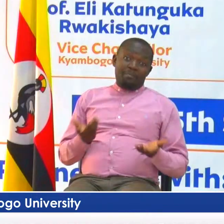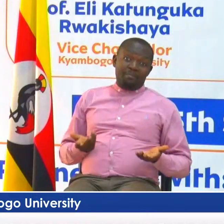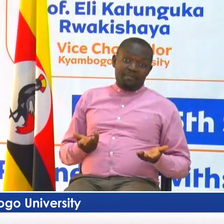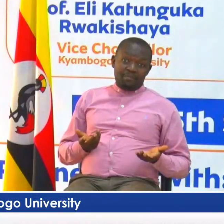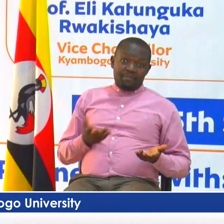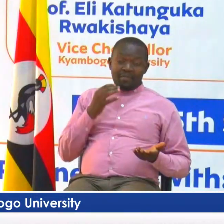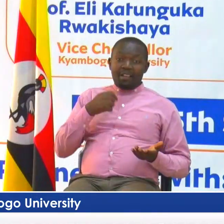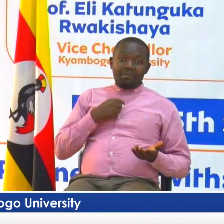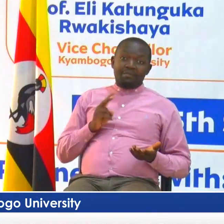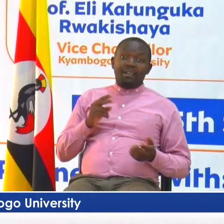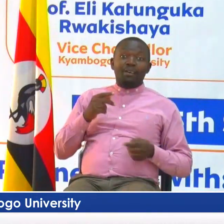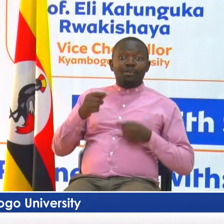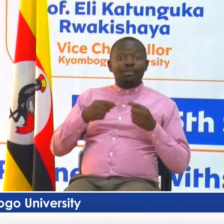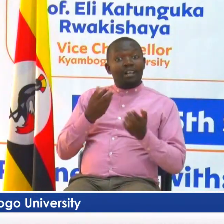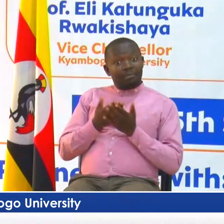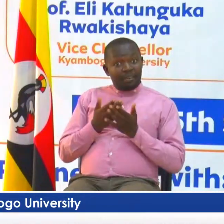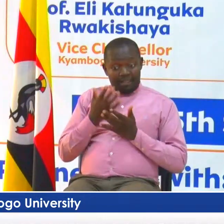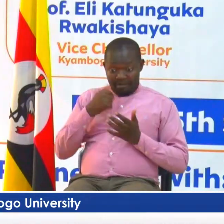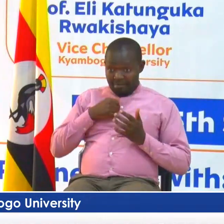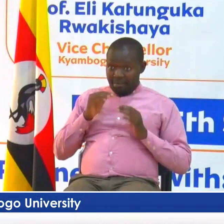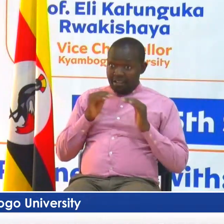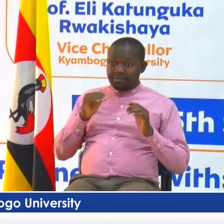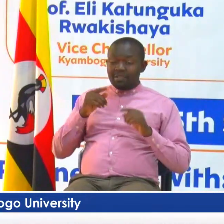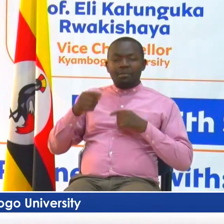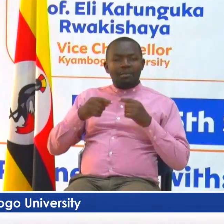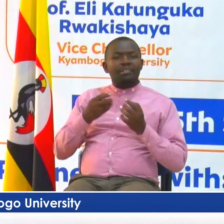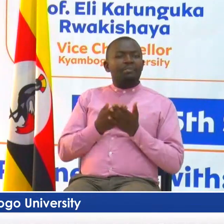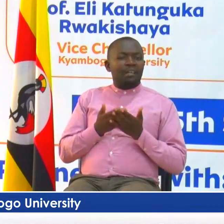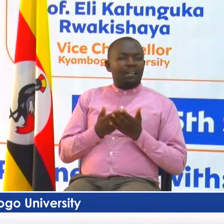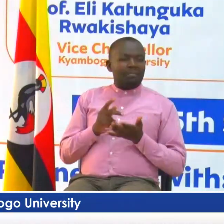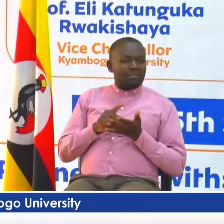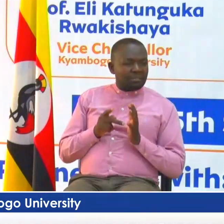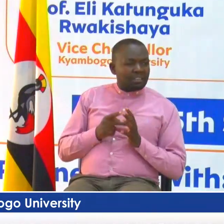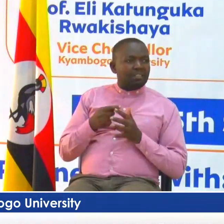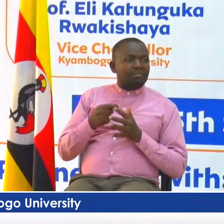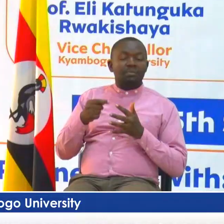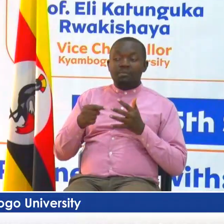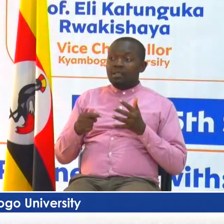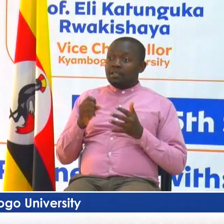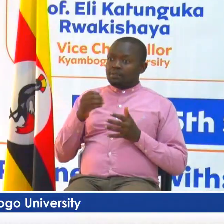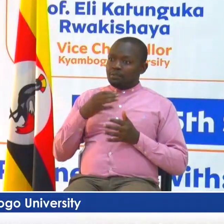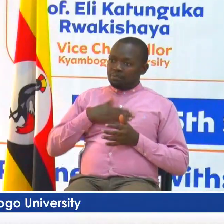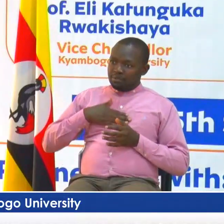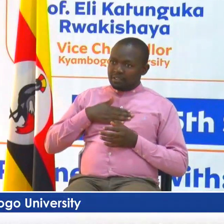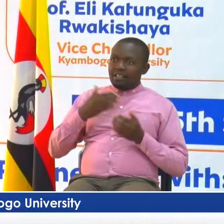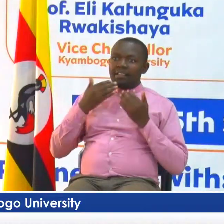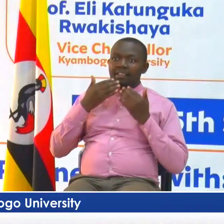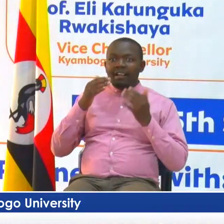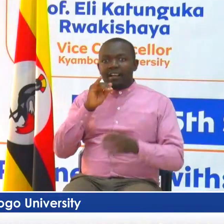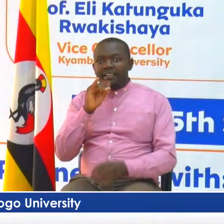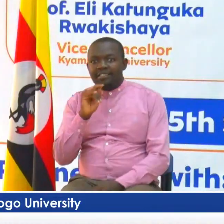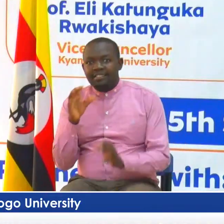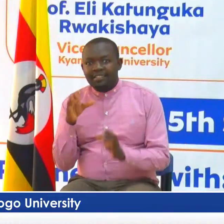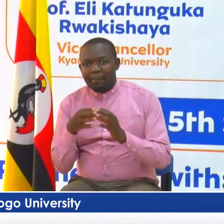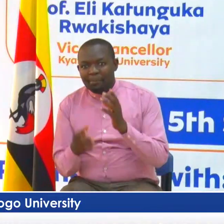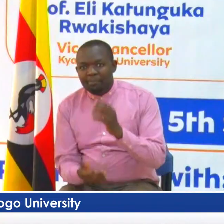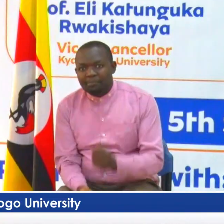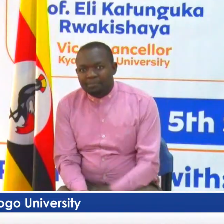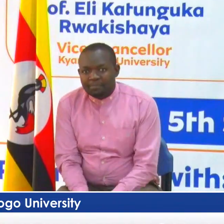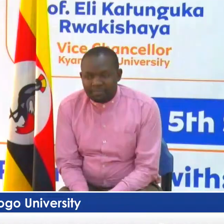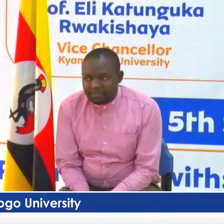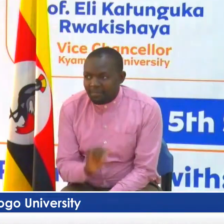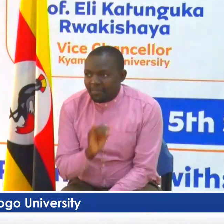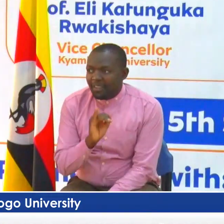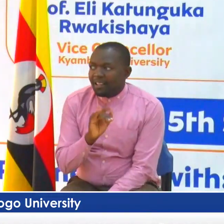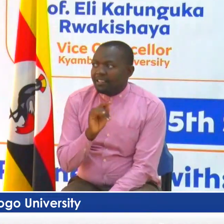because I still also apply at my level, different things, projects, and all that. So allow me to thank the IT team that has been with